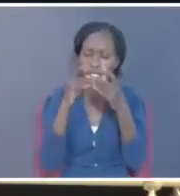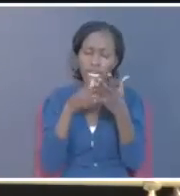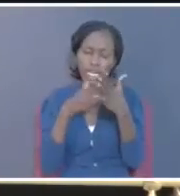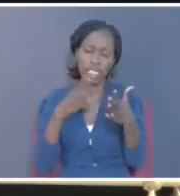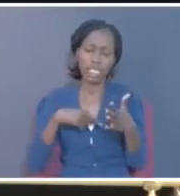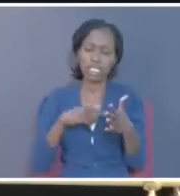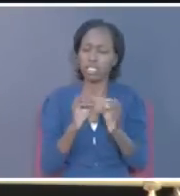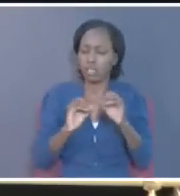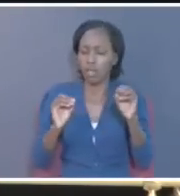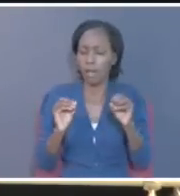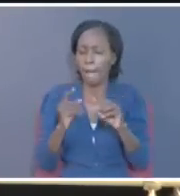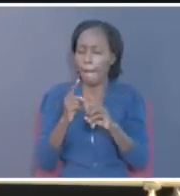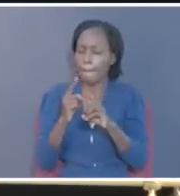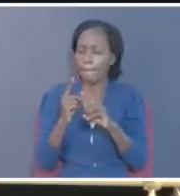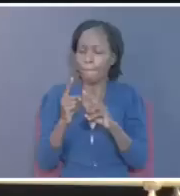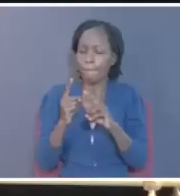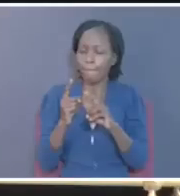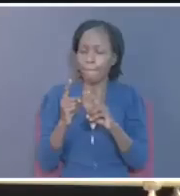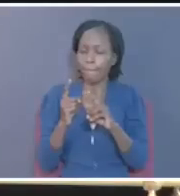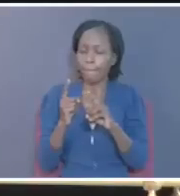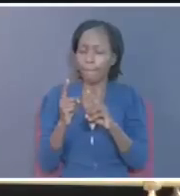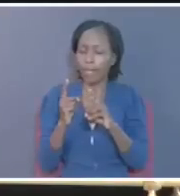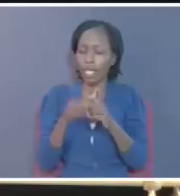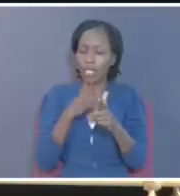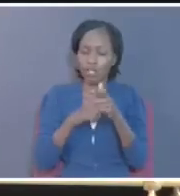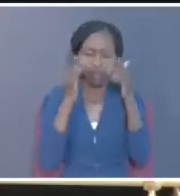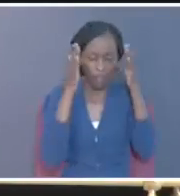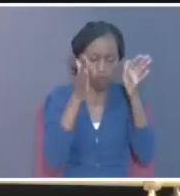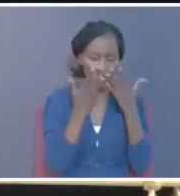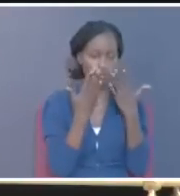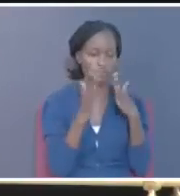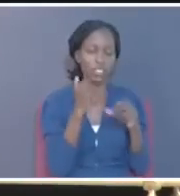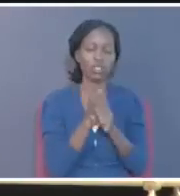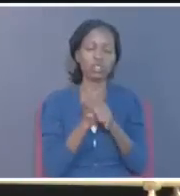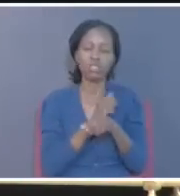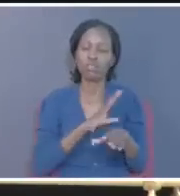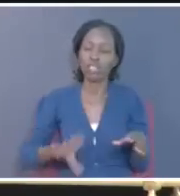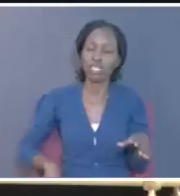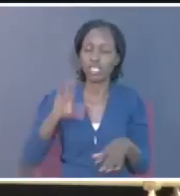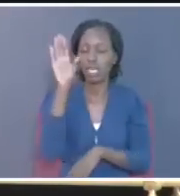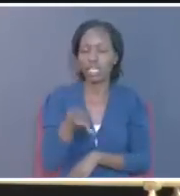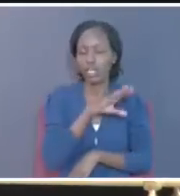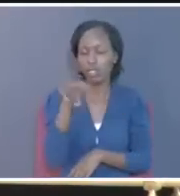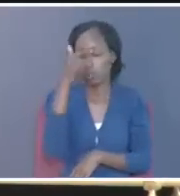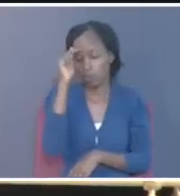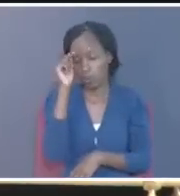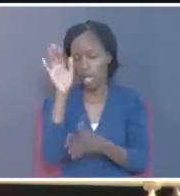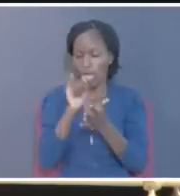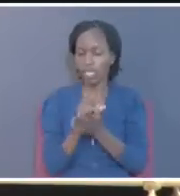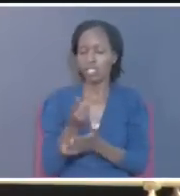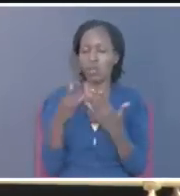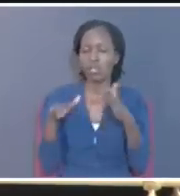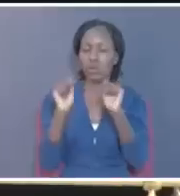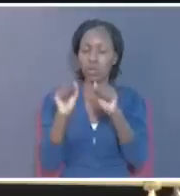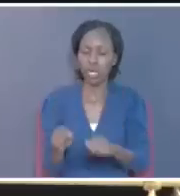us. Instead of looking at us, Lord, look at the finished work of Christ at the cross, because that's the only way we